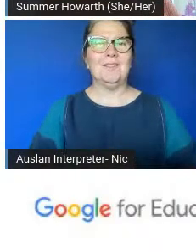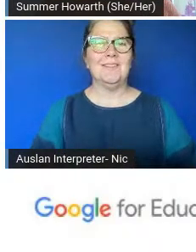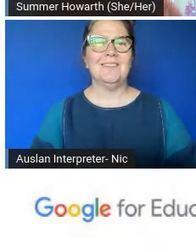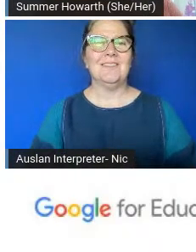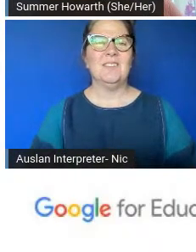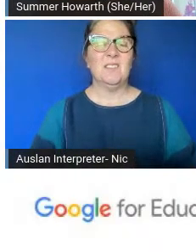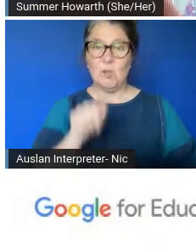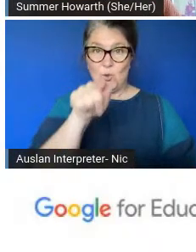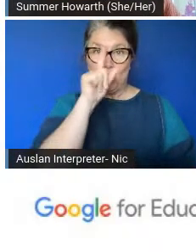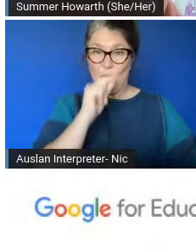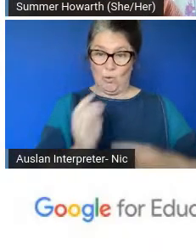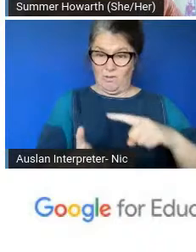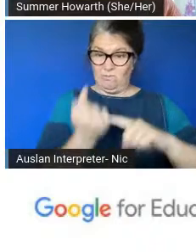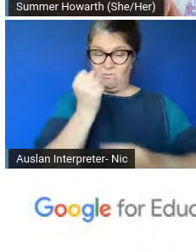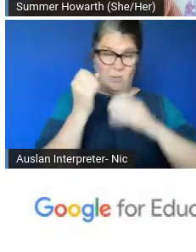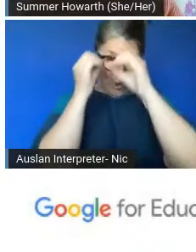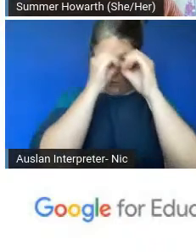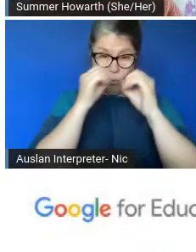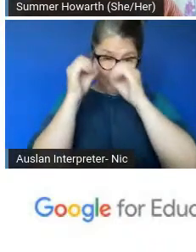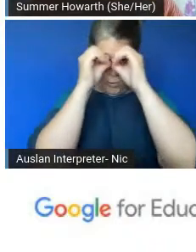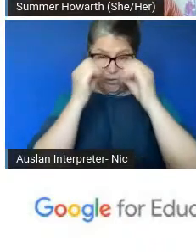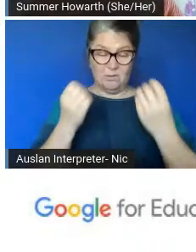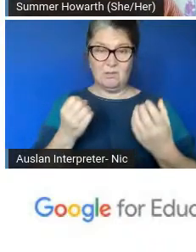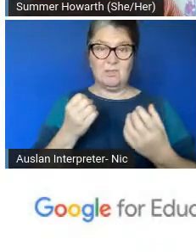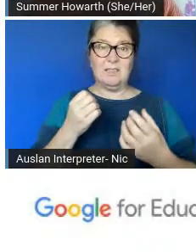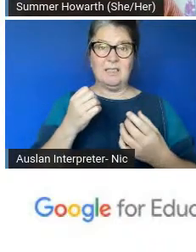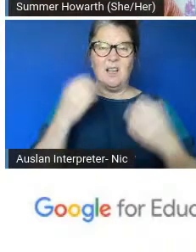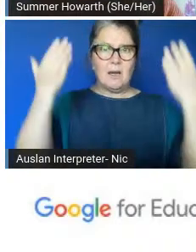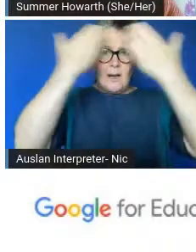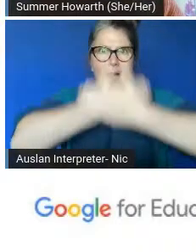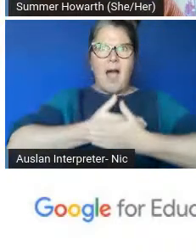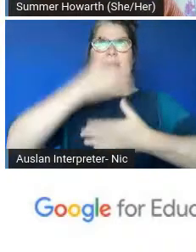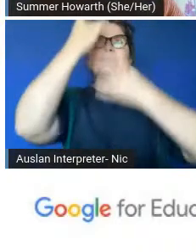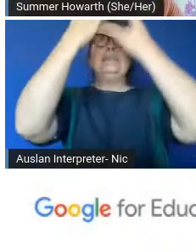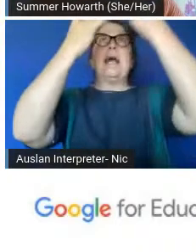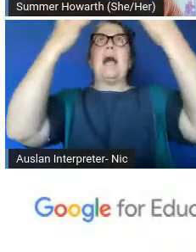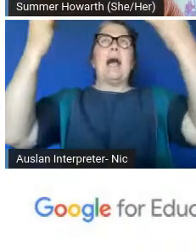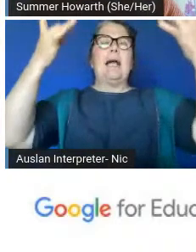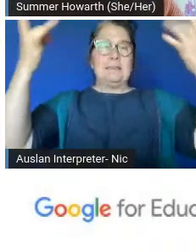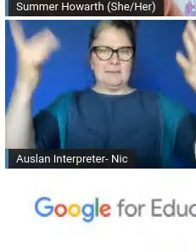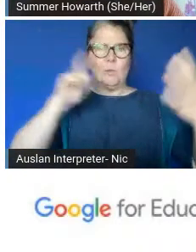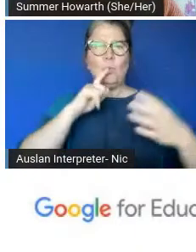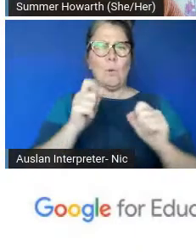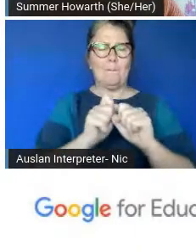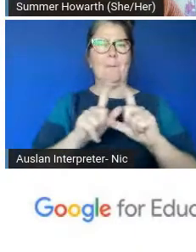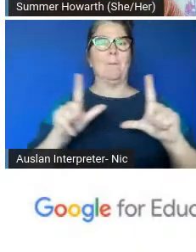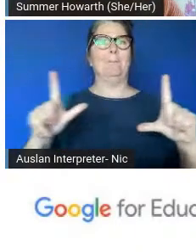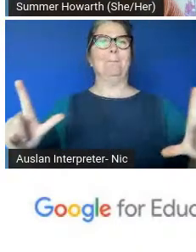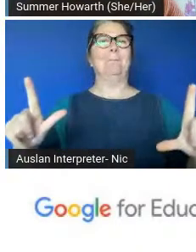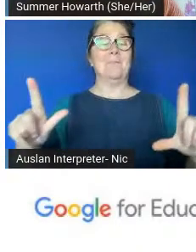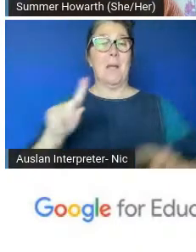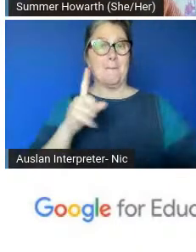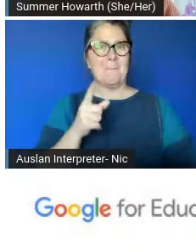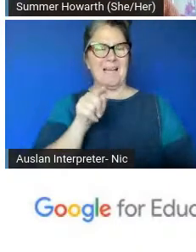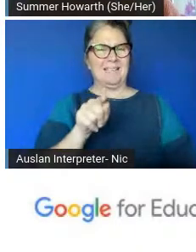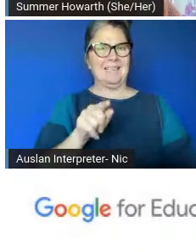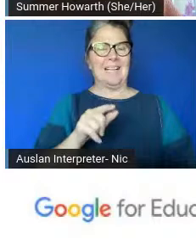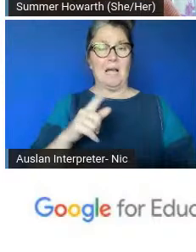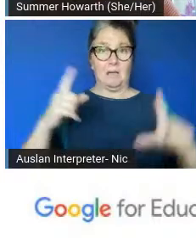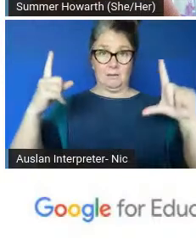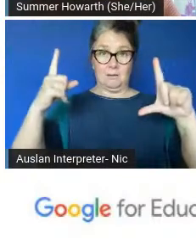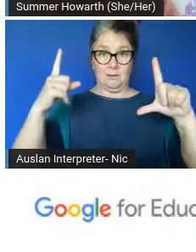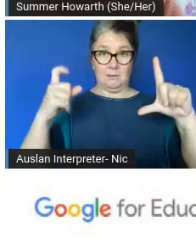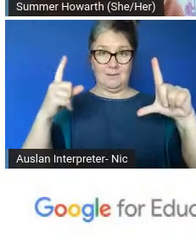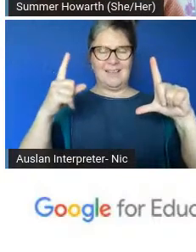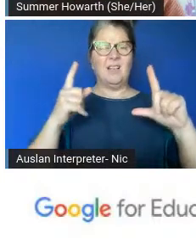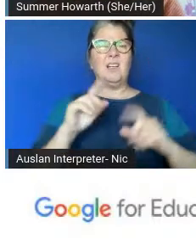could have just Googled it and found this image. But the beauty of this one is that it is taken using a gigapixel